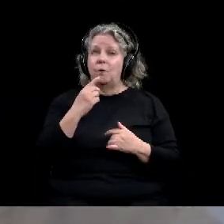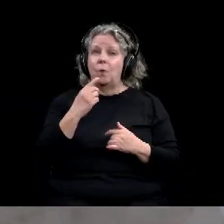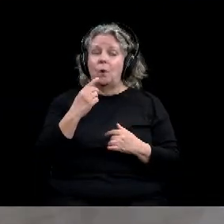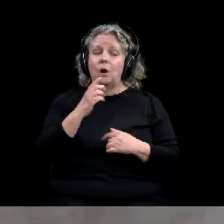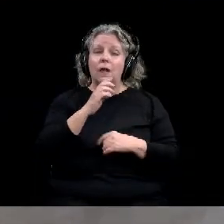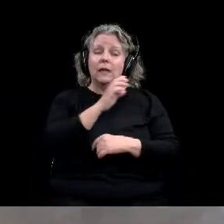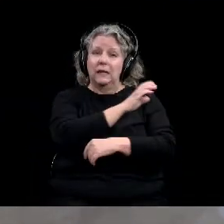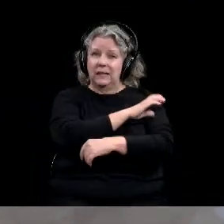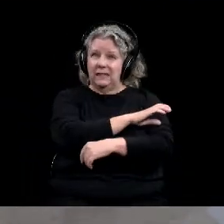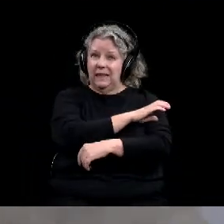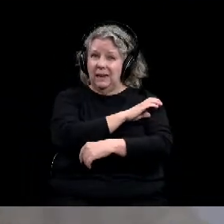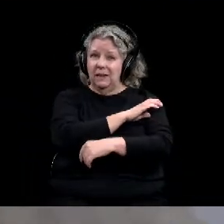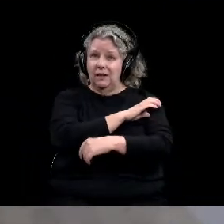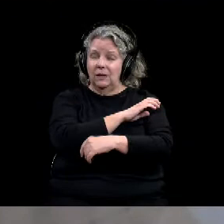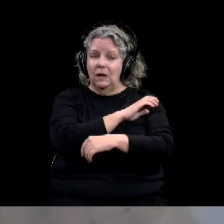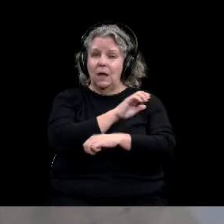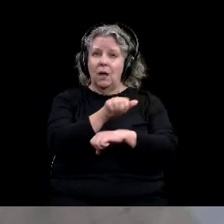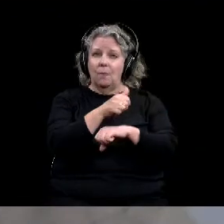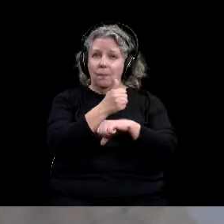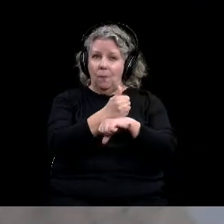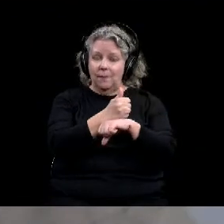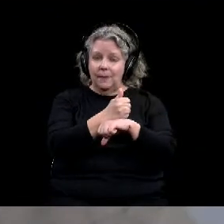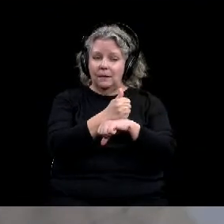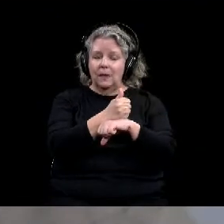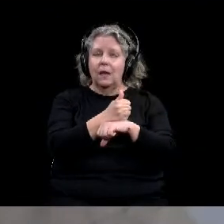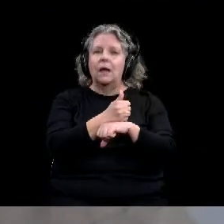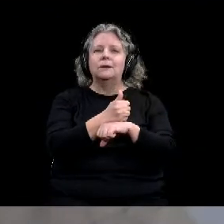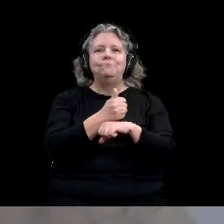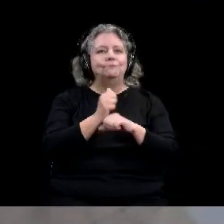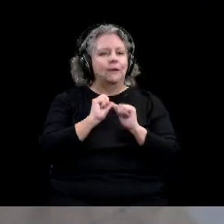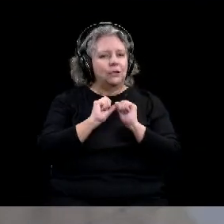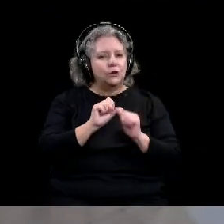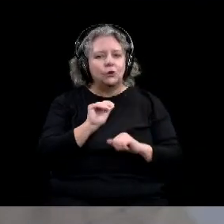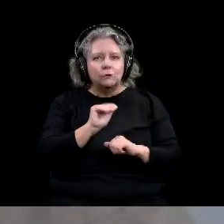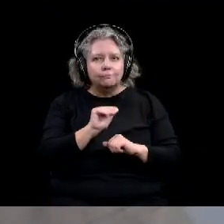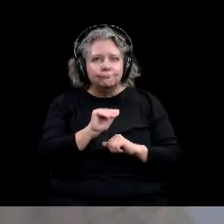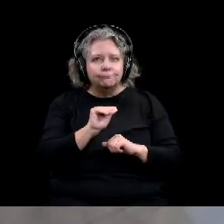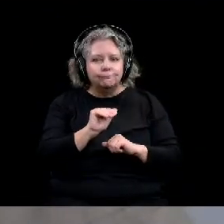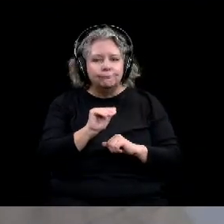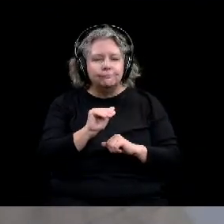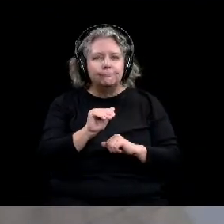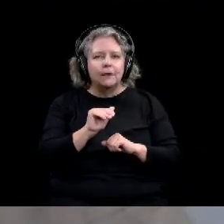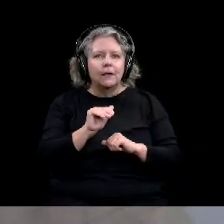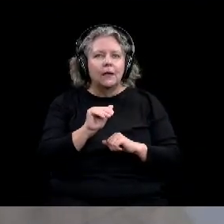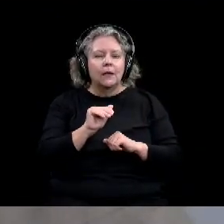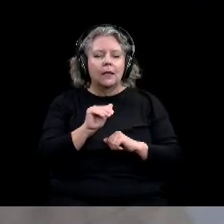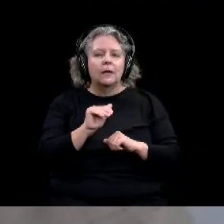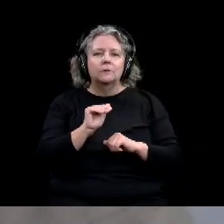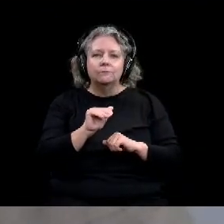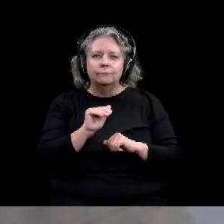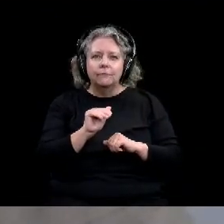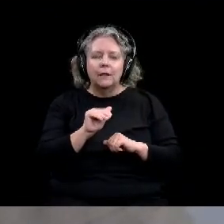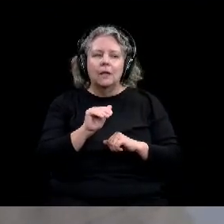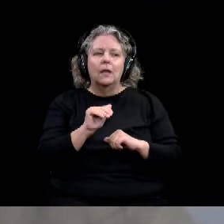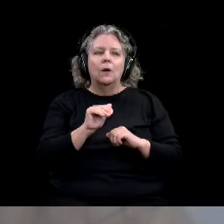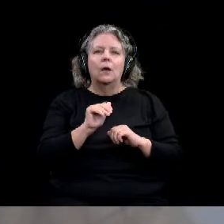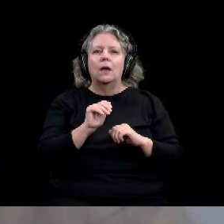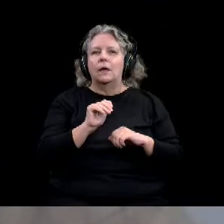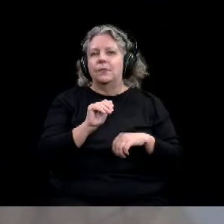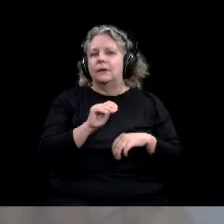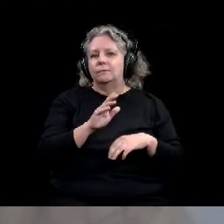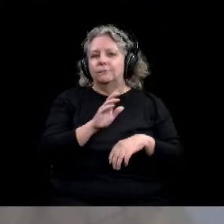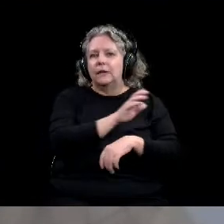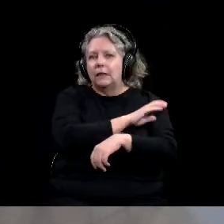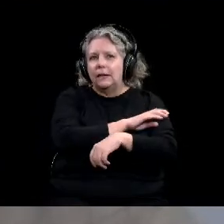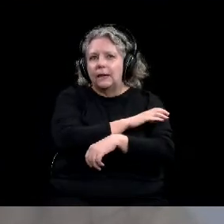providers and with area pharmacies for vaccine availability and getting on their wait list as